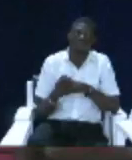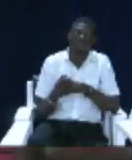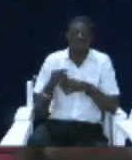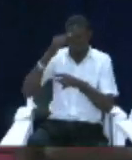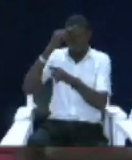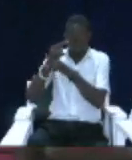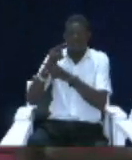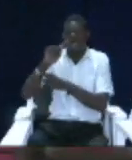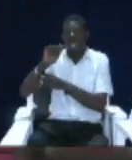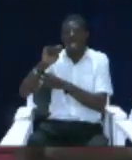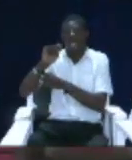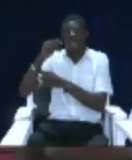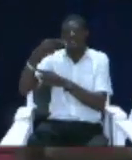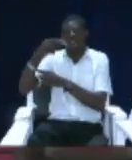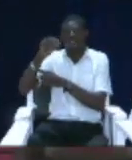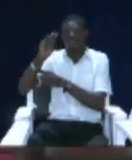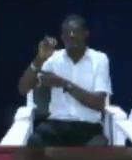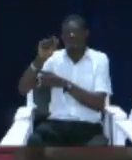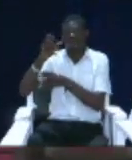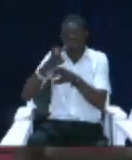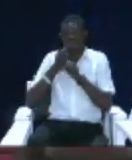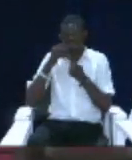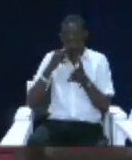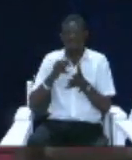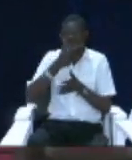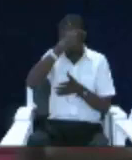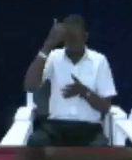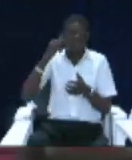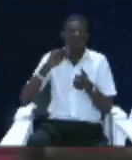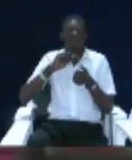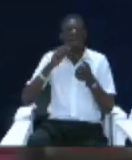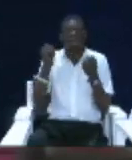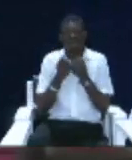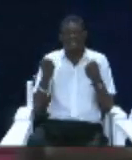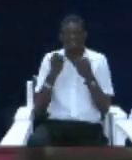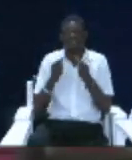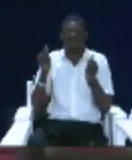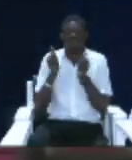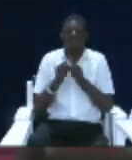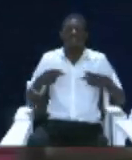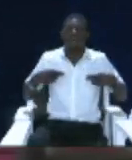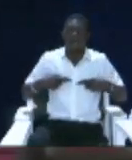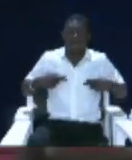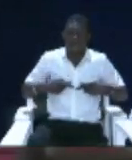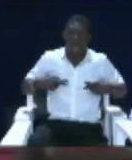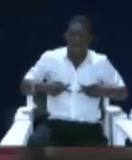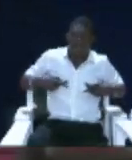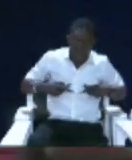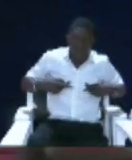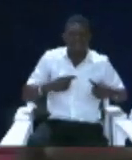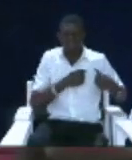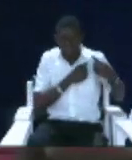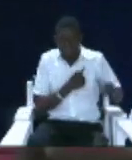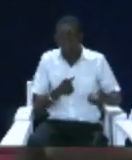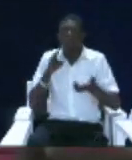Brother Thomas claimed this word because he had been battling with leukemia since